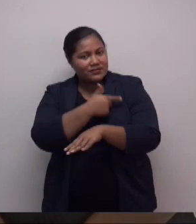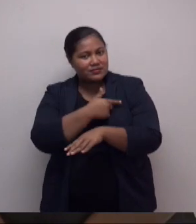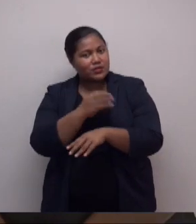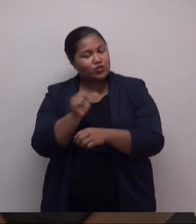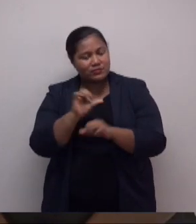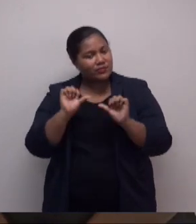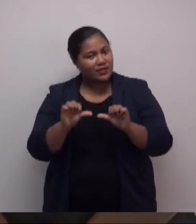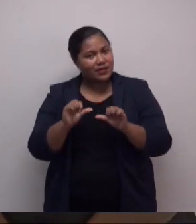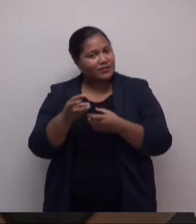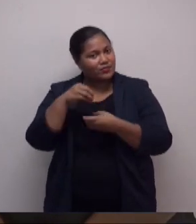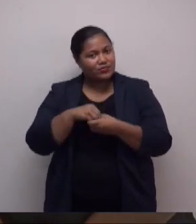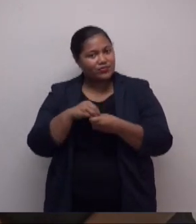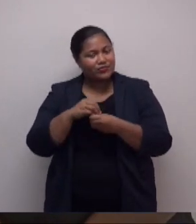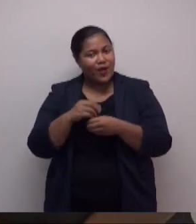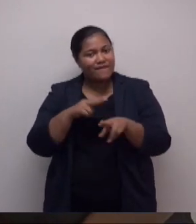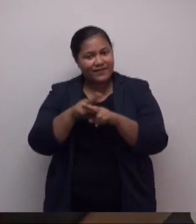be part of Fiji's reopening.